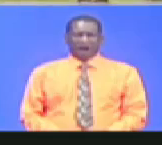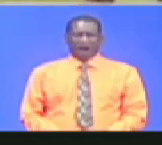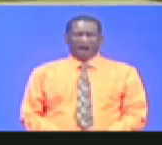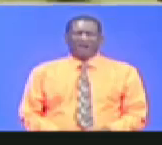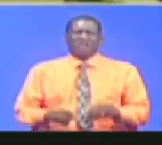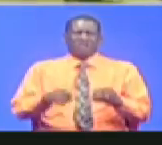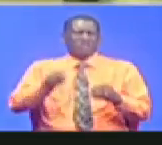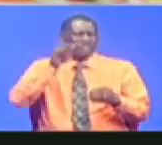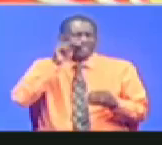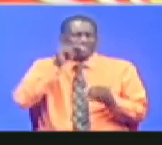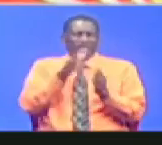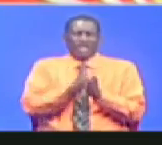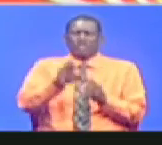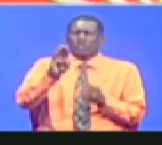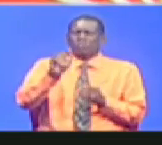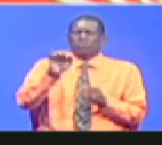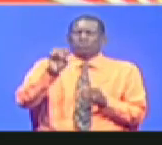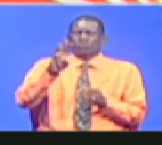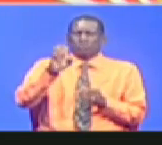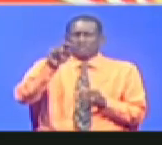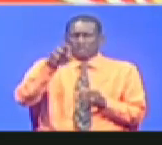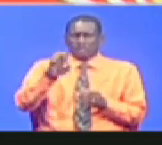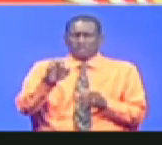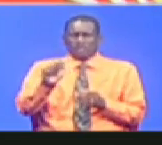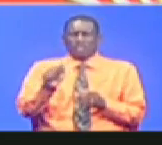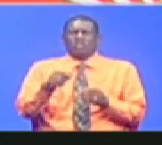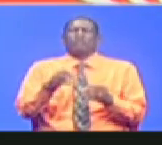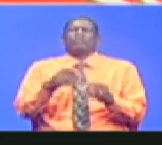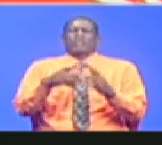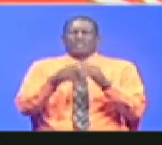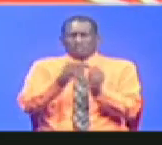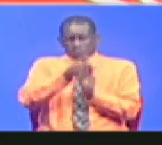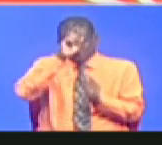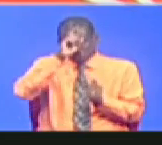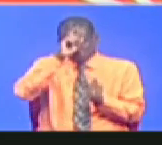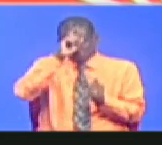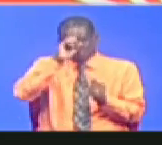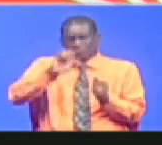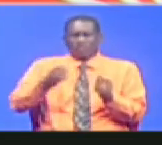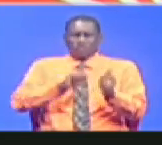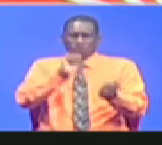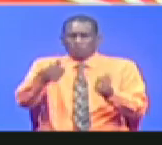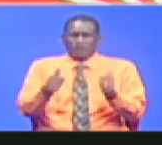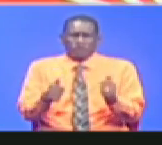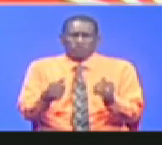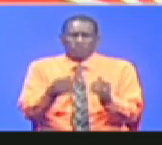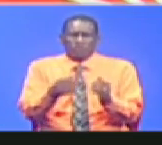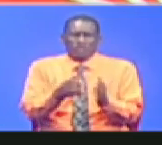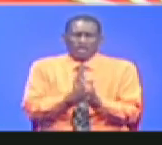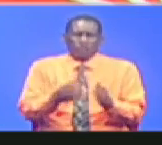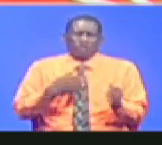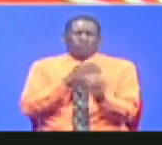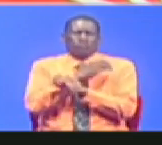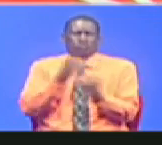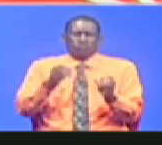Nigeria, Mauritius and Botswana. We are going full swing. We are starting with Egypt the first match, and we don't have choice. We